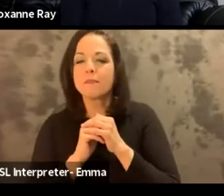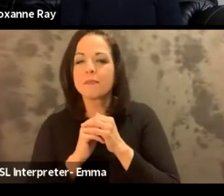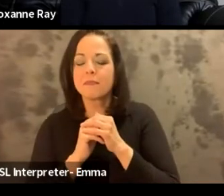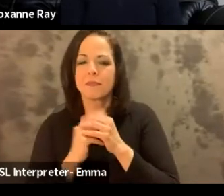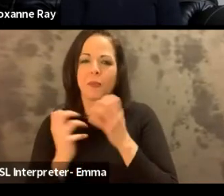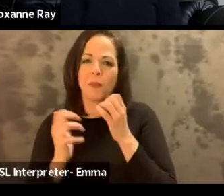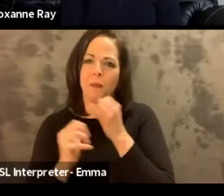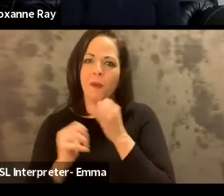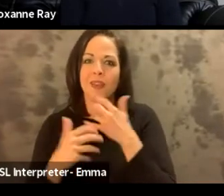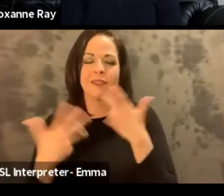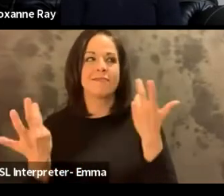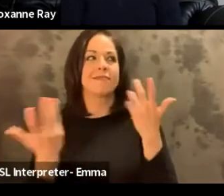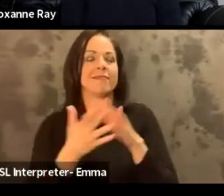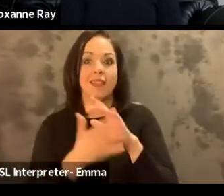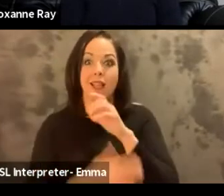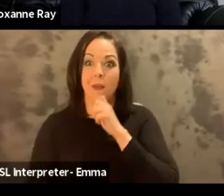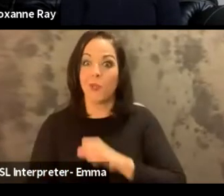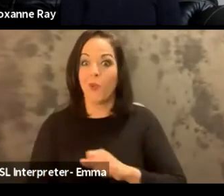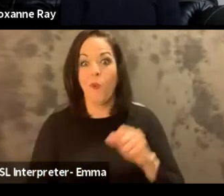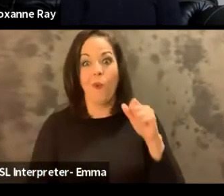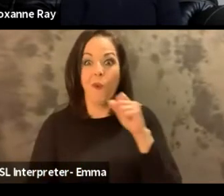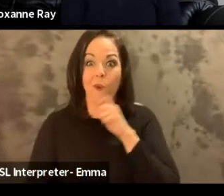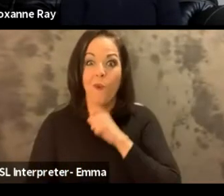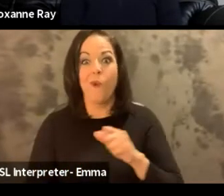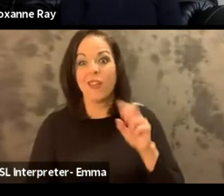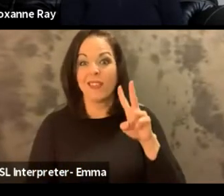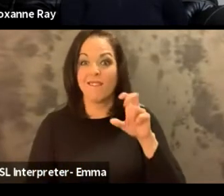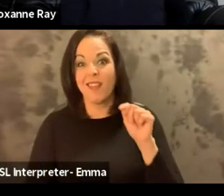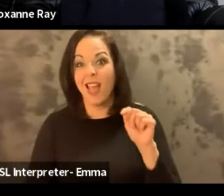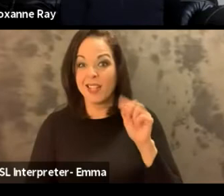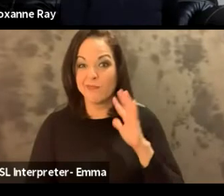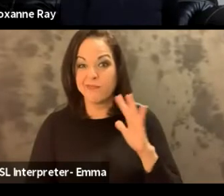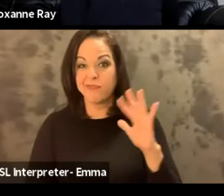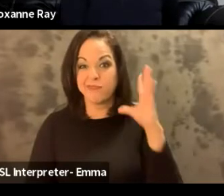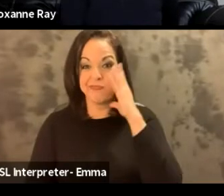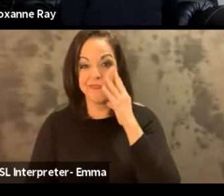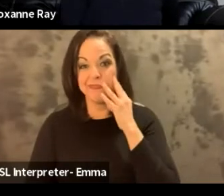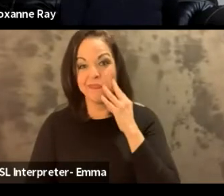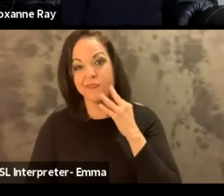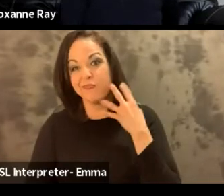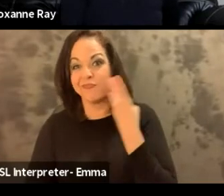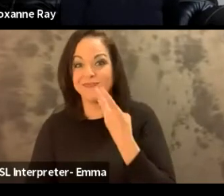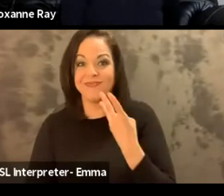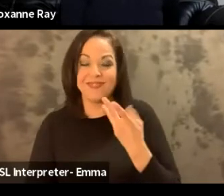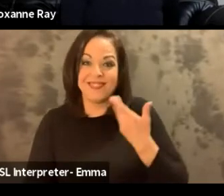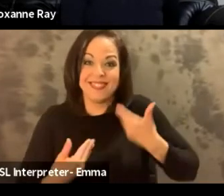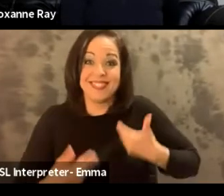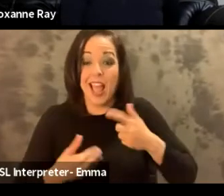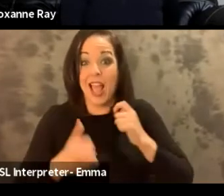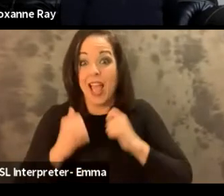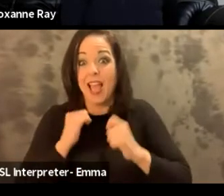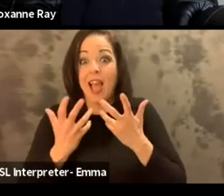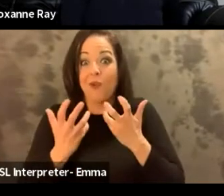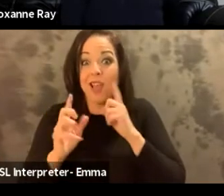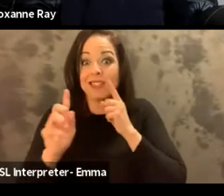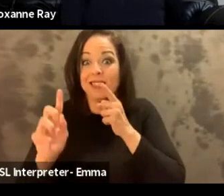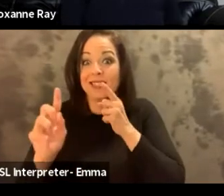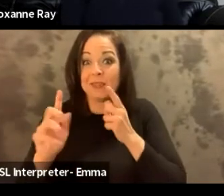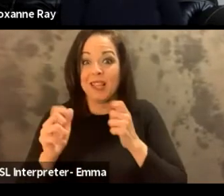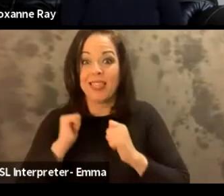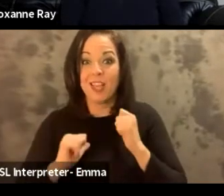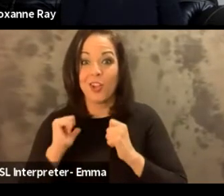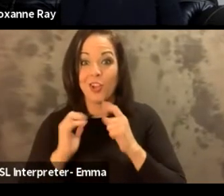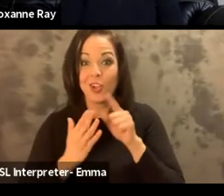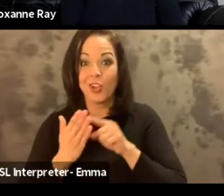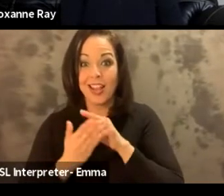boy, so I'm the old grizzled veteran on this, and I'm the one who actually wanted to be a theater critic.